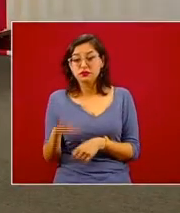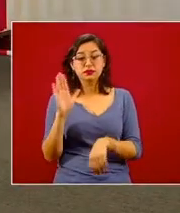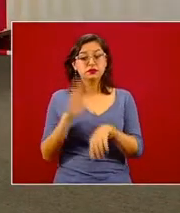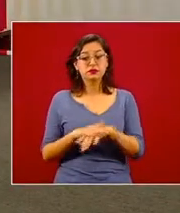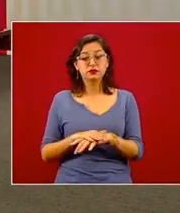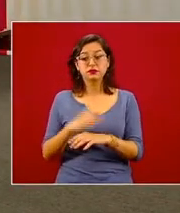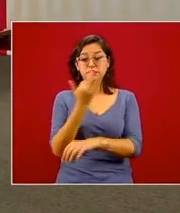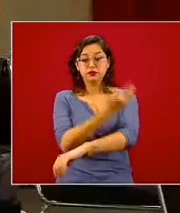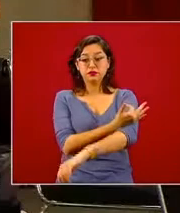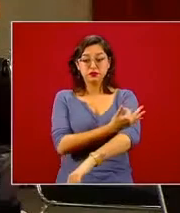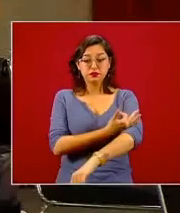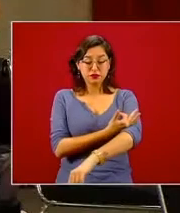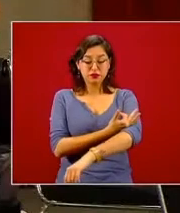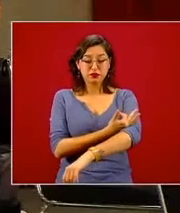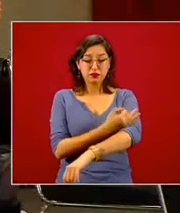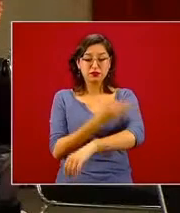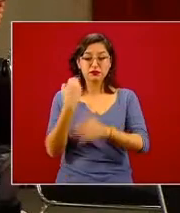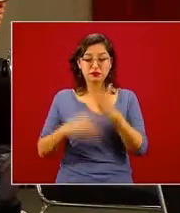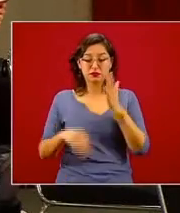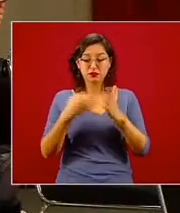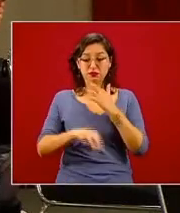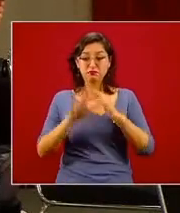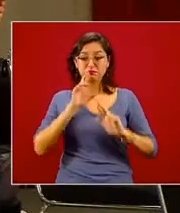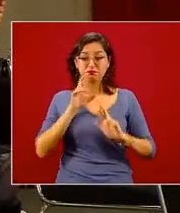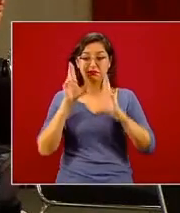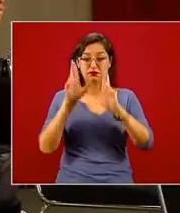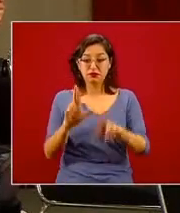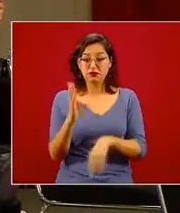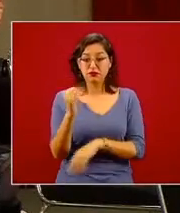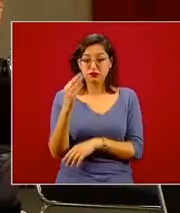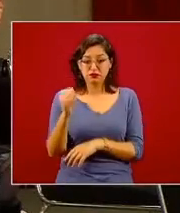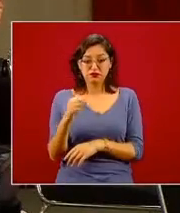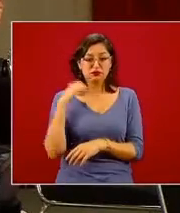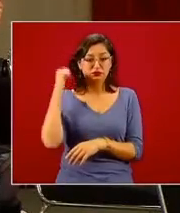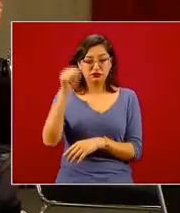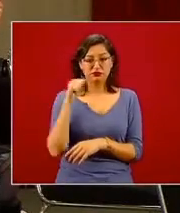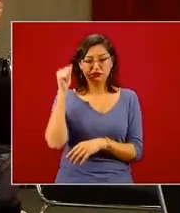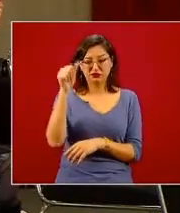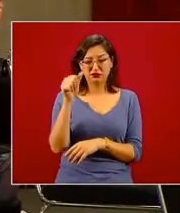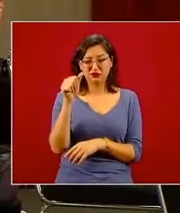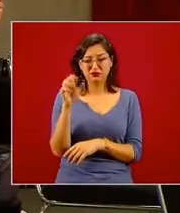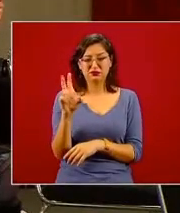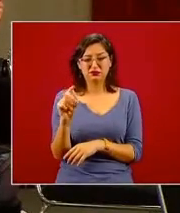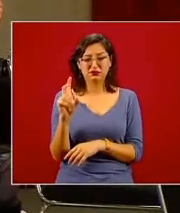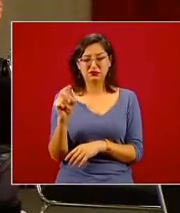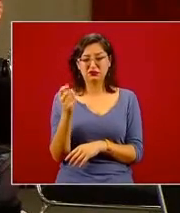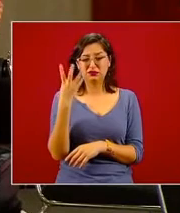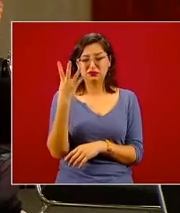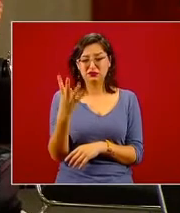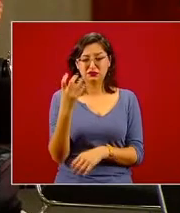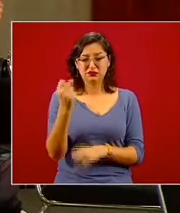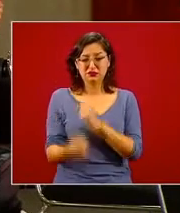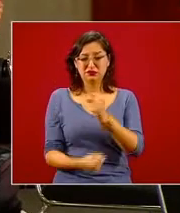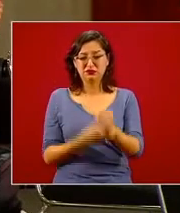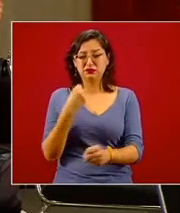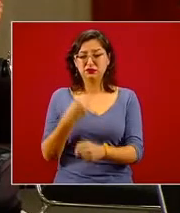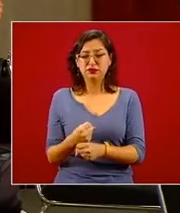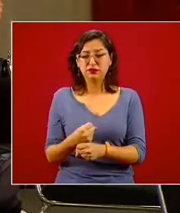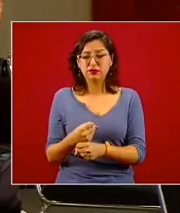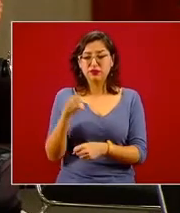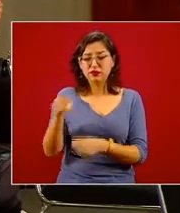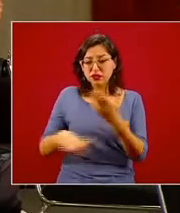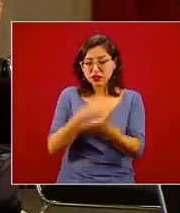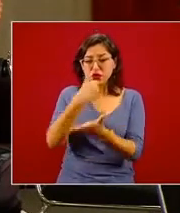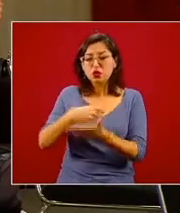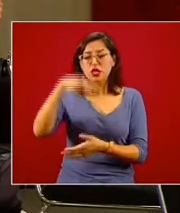45-year-old de resultado pendiente outpatient. corresponde al This is an 9 de alive abril patient. a un And hombre the de case for 34 the años deceased atendido en la is Ciudad de